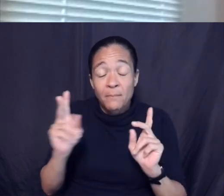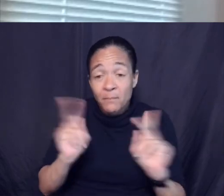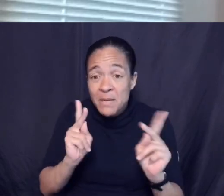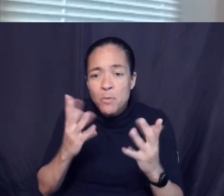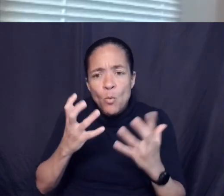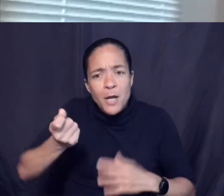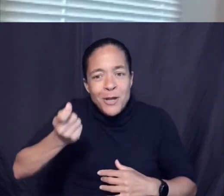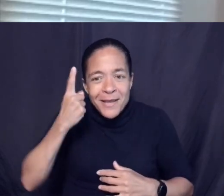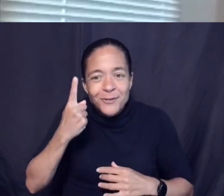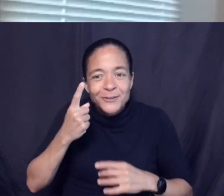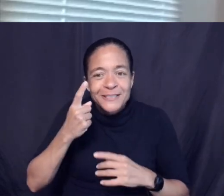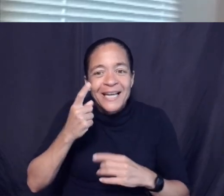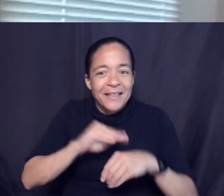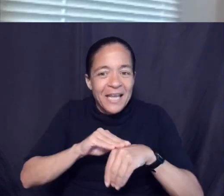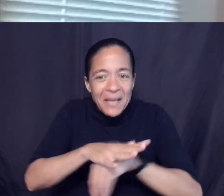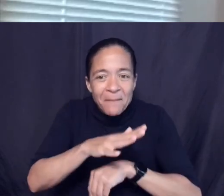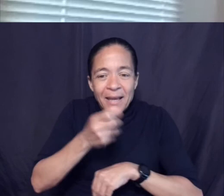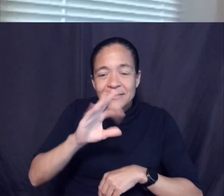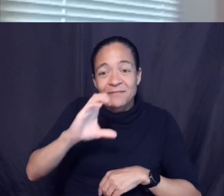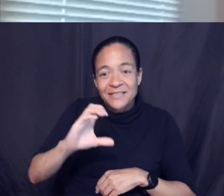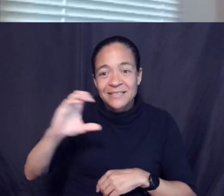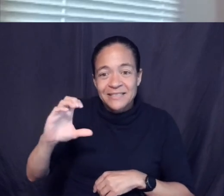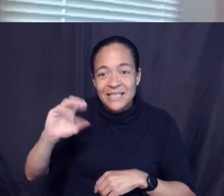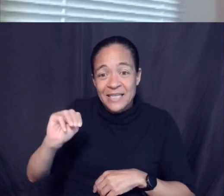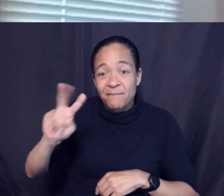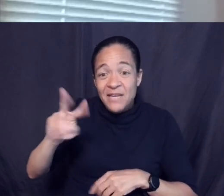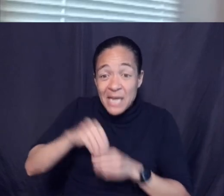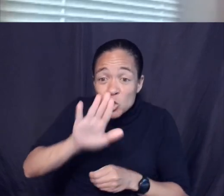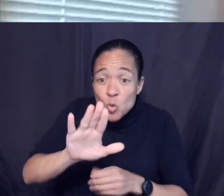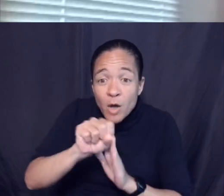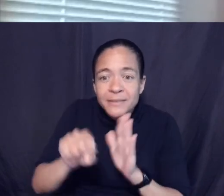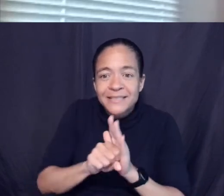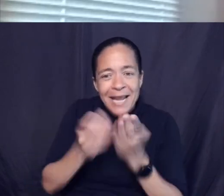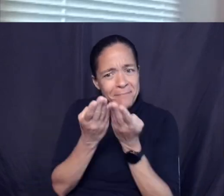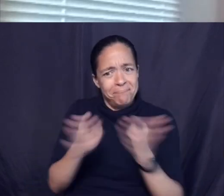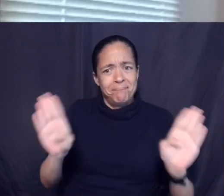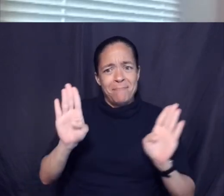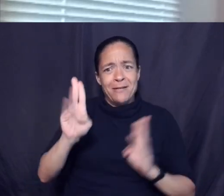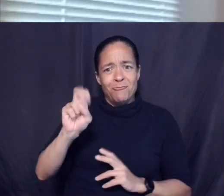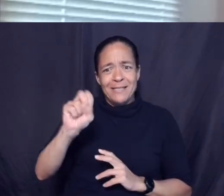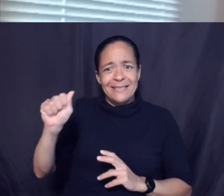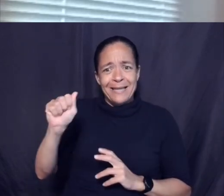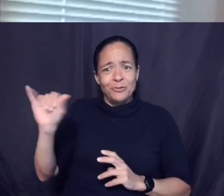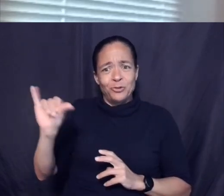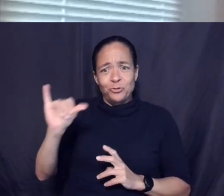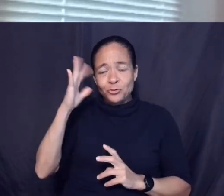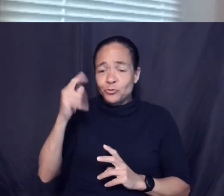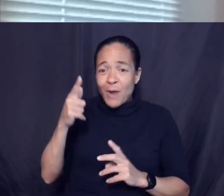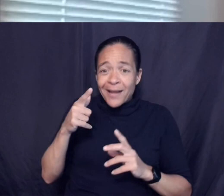to understand the impact of congenital CMV in your state, but also just across the country, because this